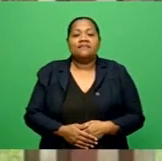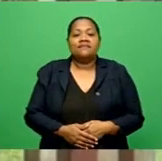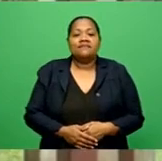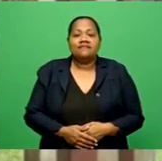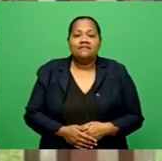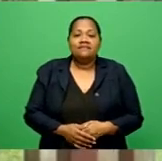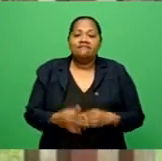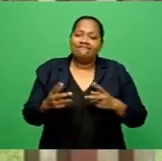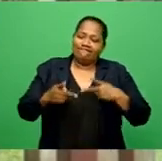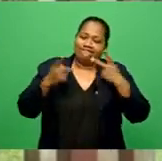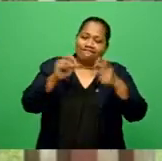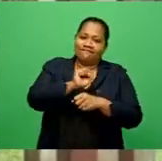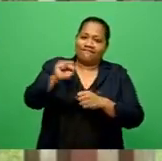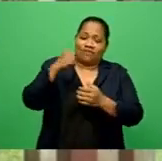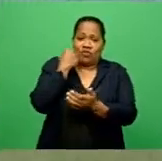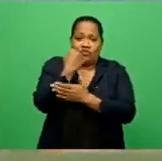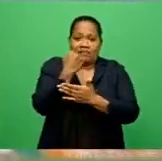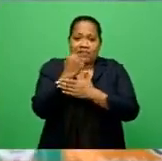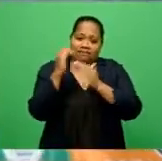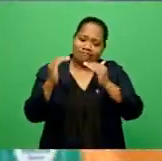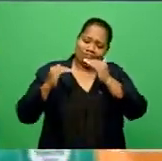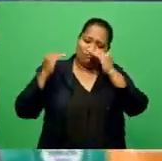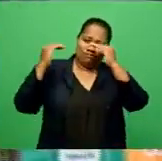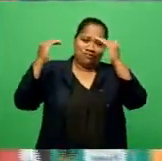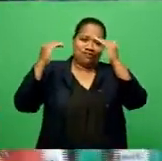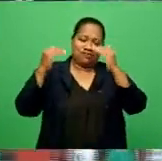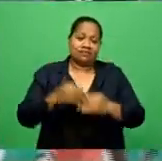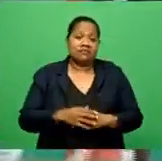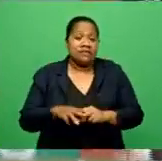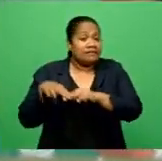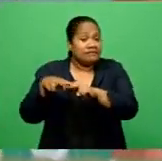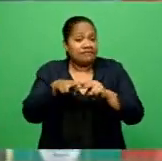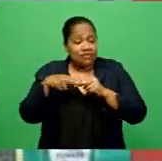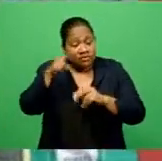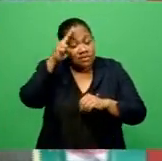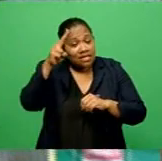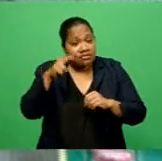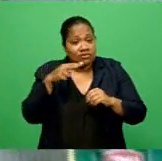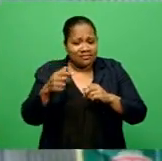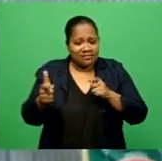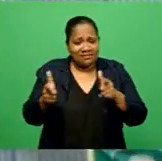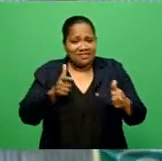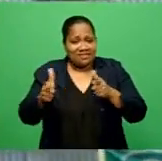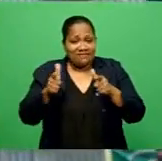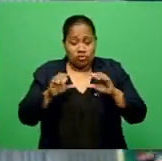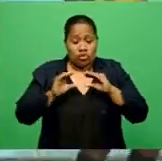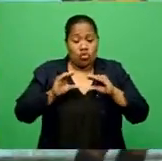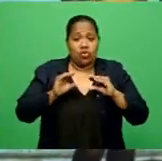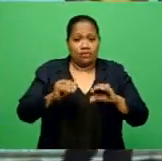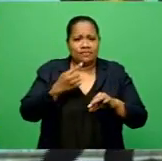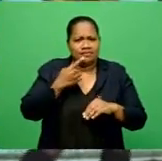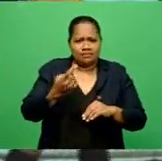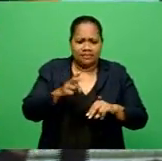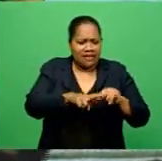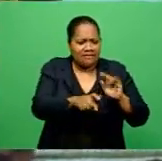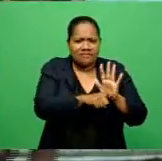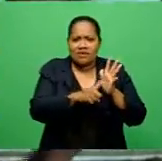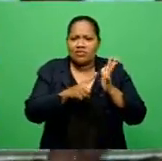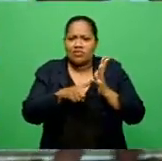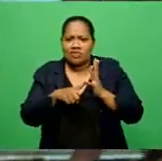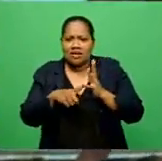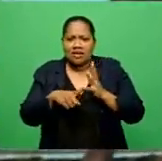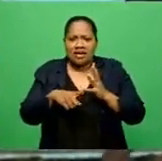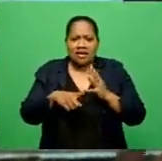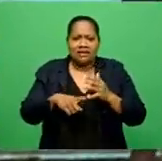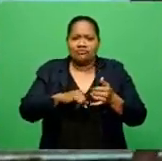promote their rugby to the next level. Fiji National Men's Sevens head coach Gareth Baber says the FRU Super Series